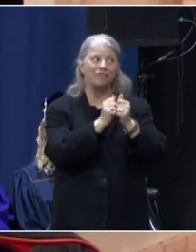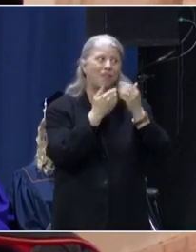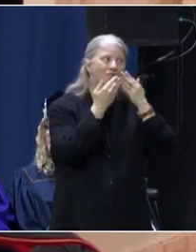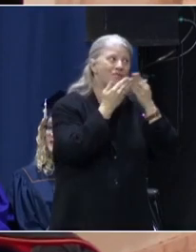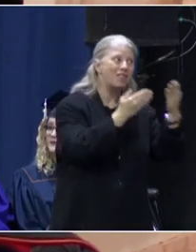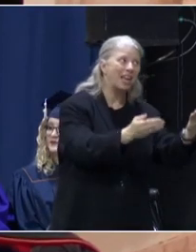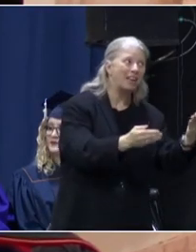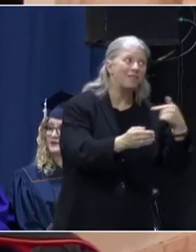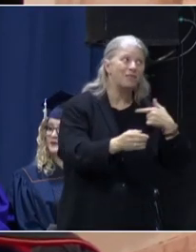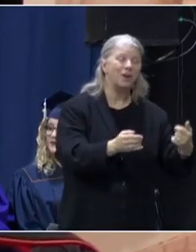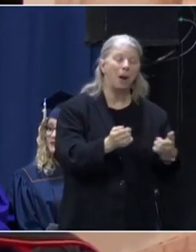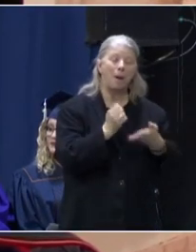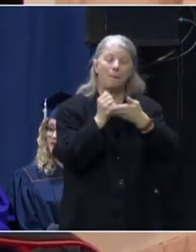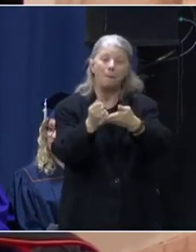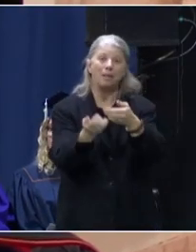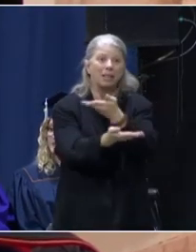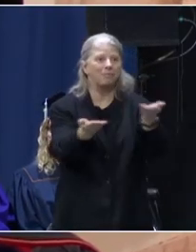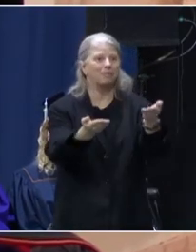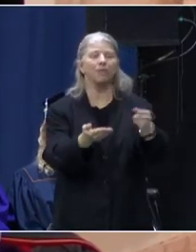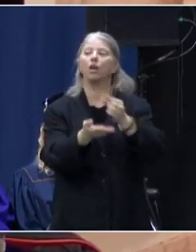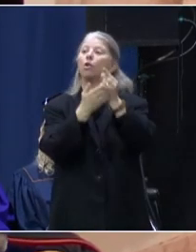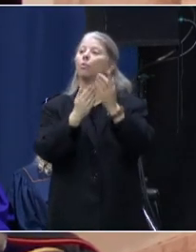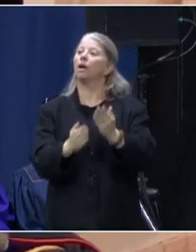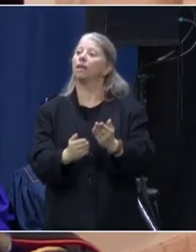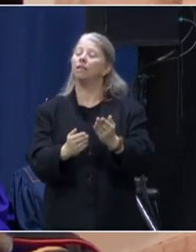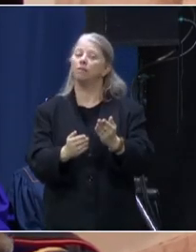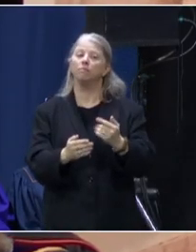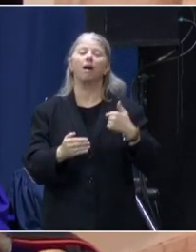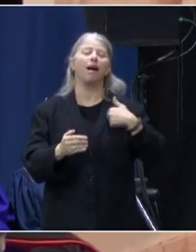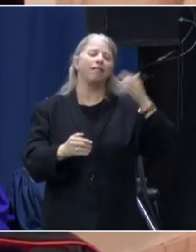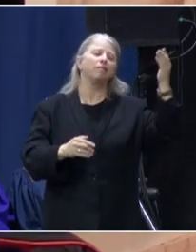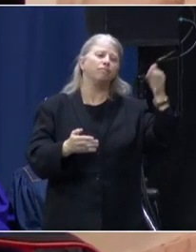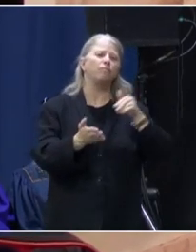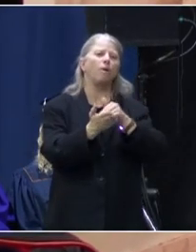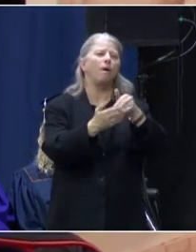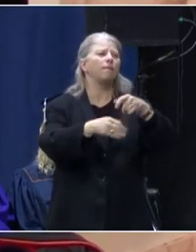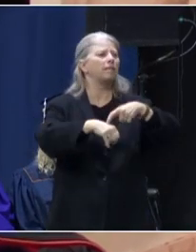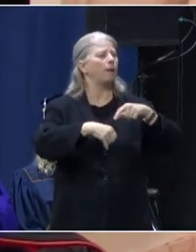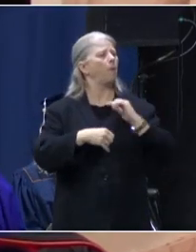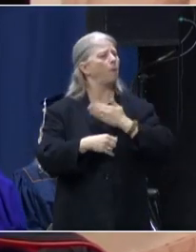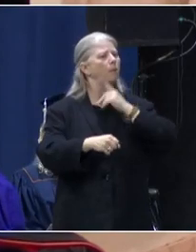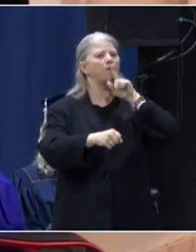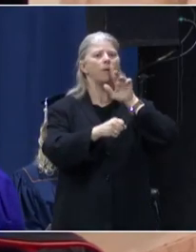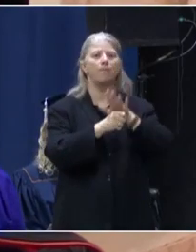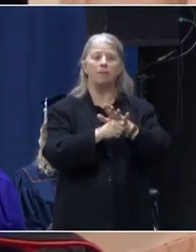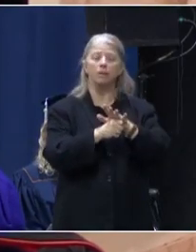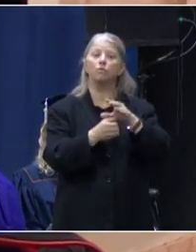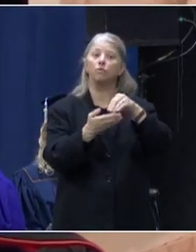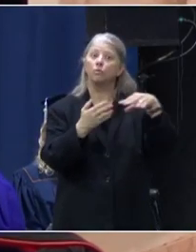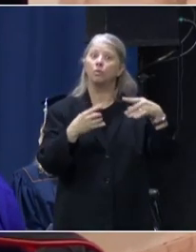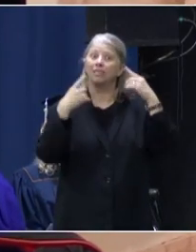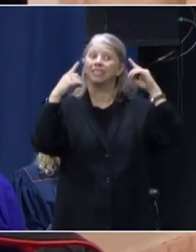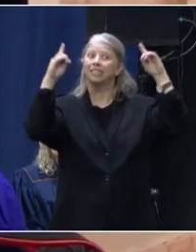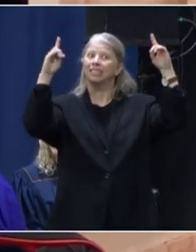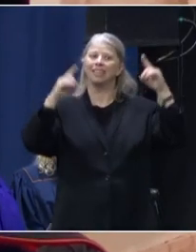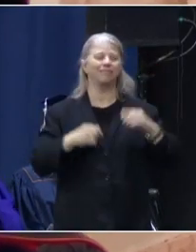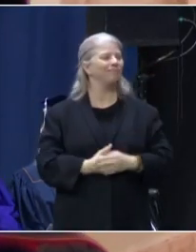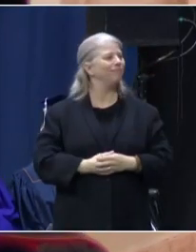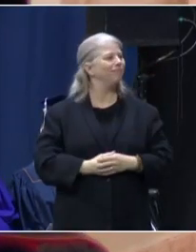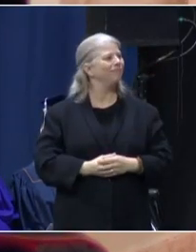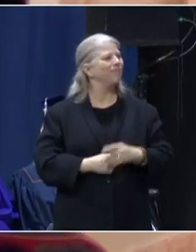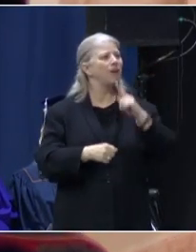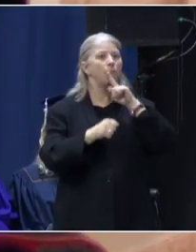contributions. Graduates, you have heard me speak often about our commitment to student success, and that